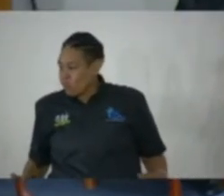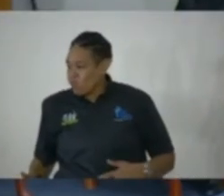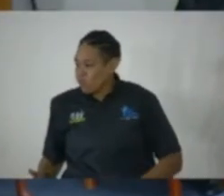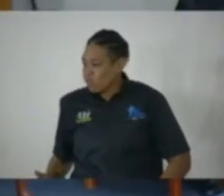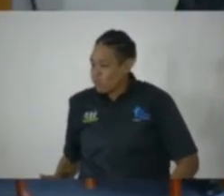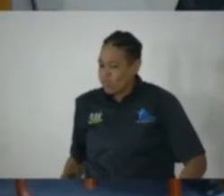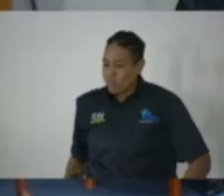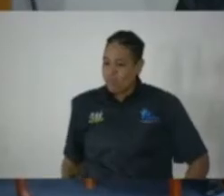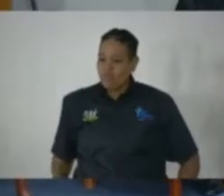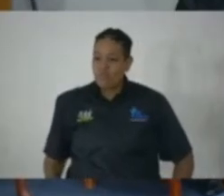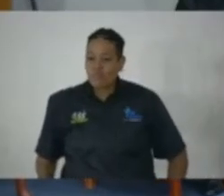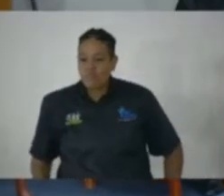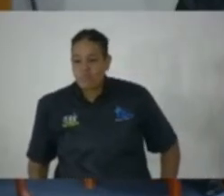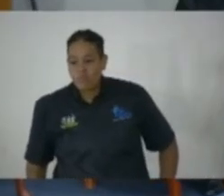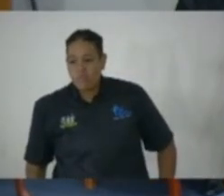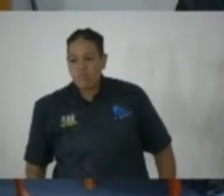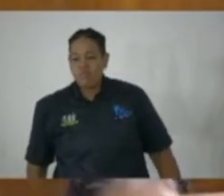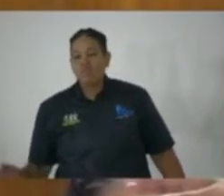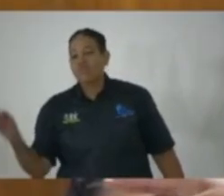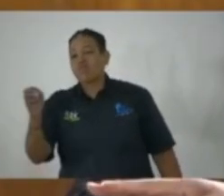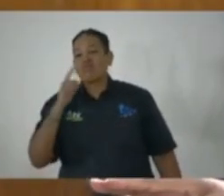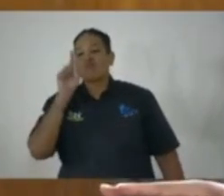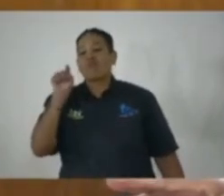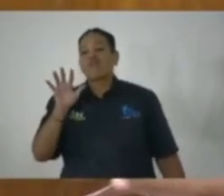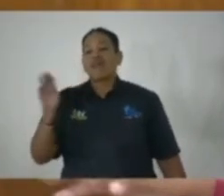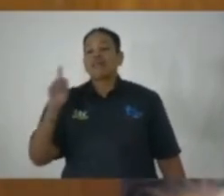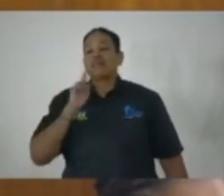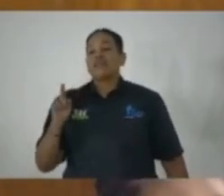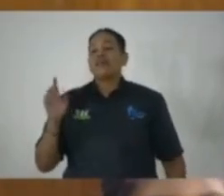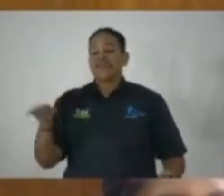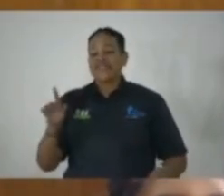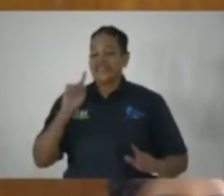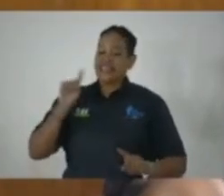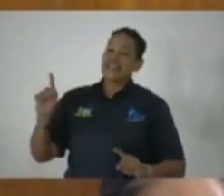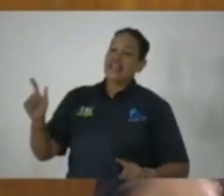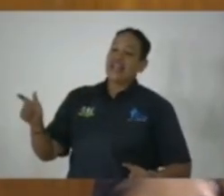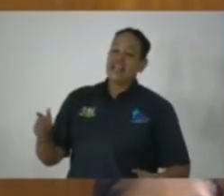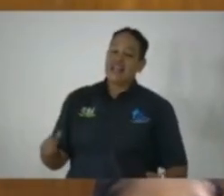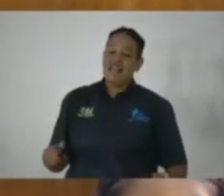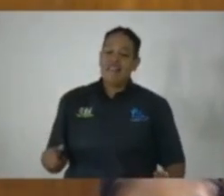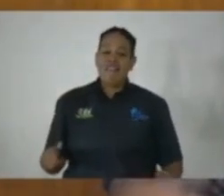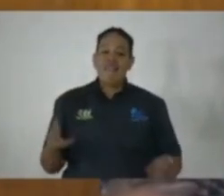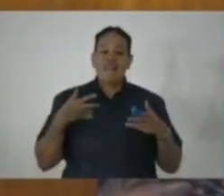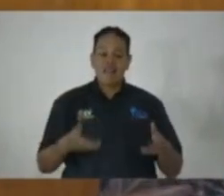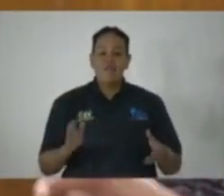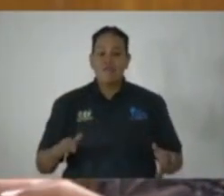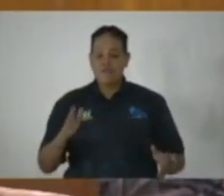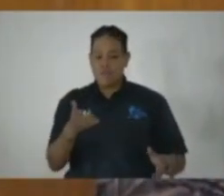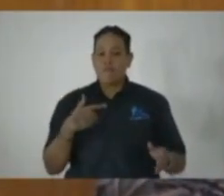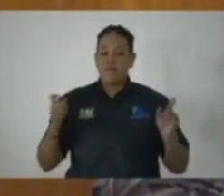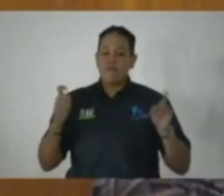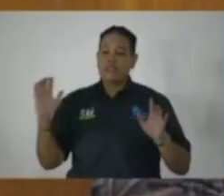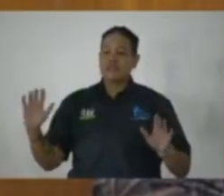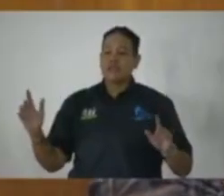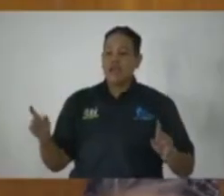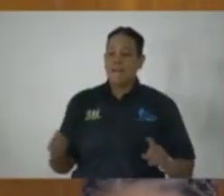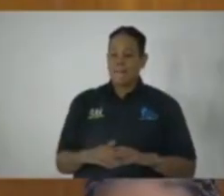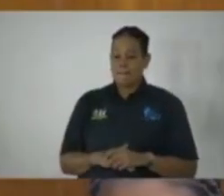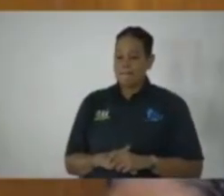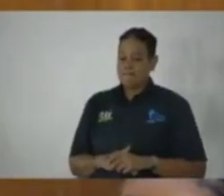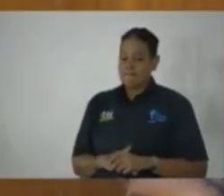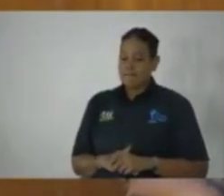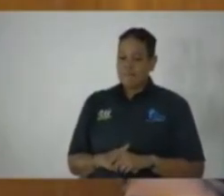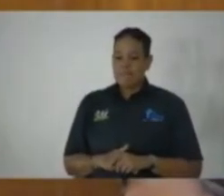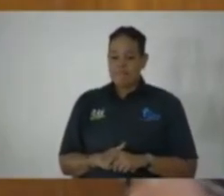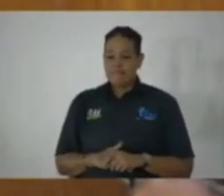But and you have answer for me after? All right, good. All right, you will be with it. Cool.